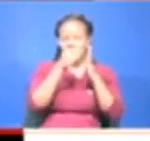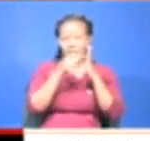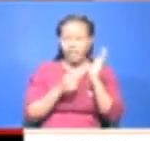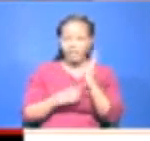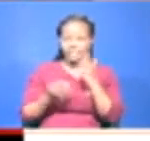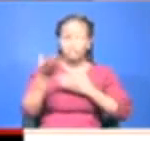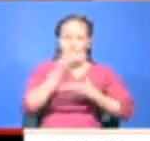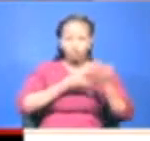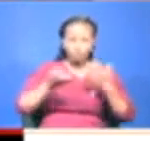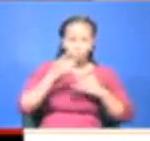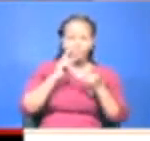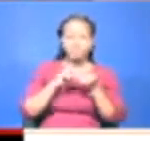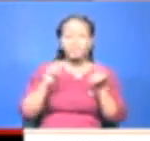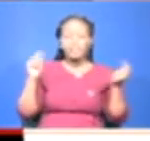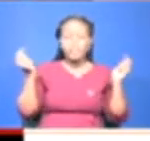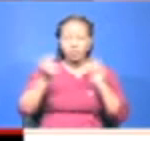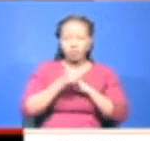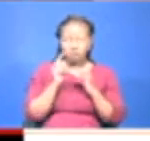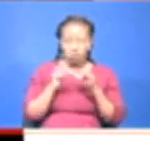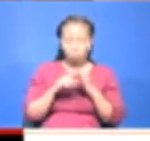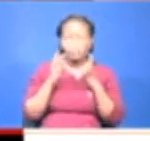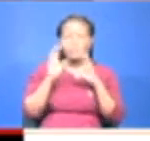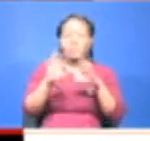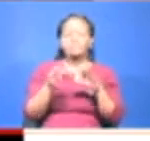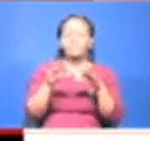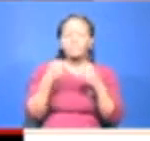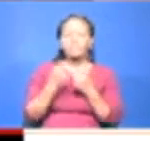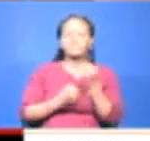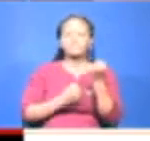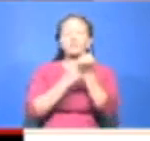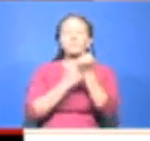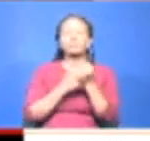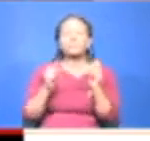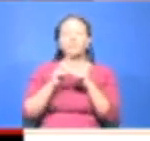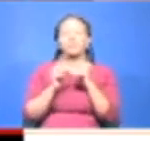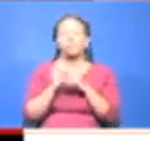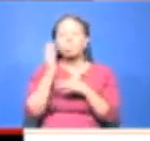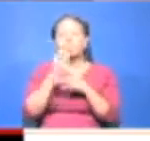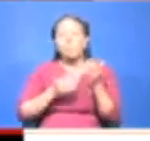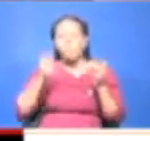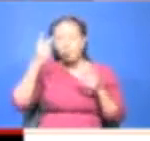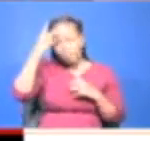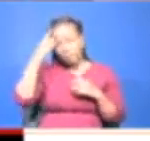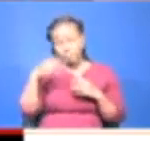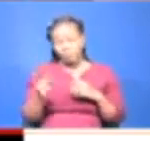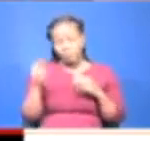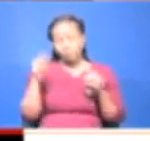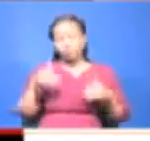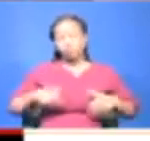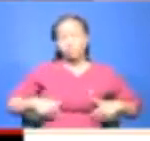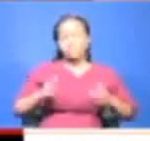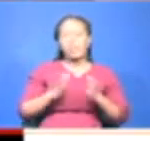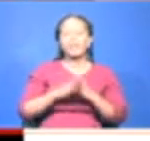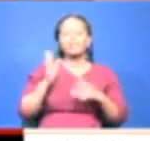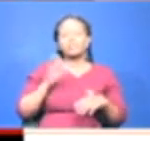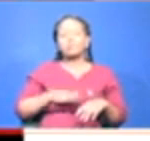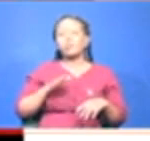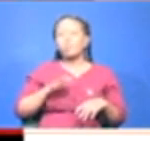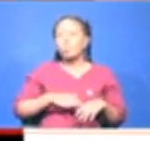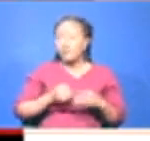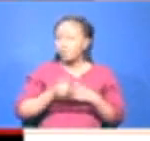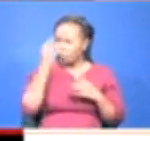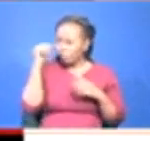transformation, infrastructure support, and then some policy that's related to youth and women, because we need to incentivize